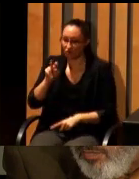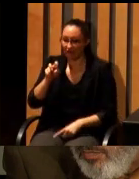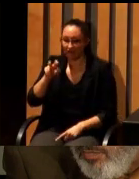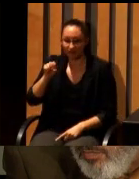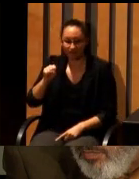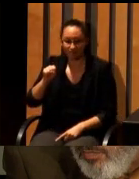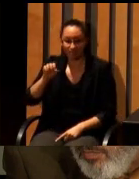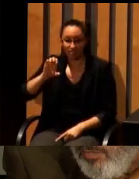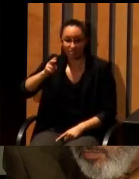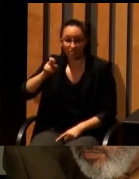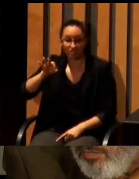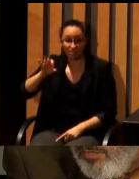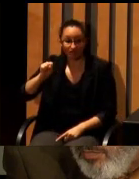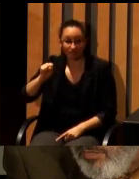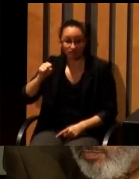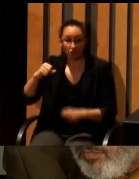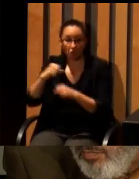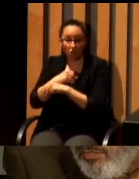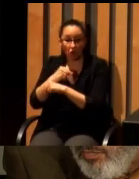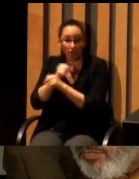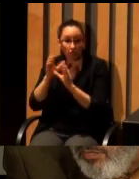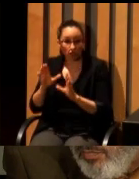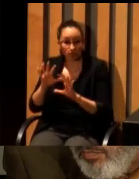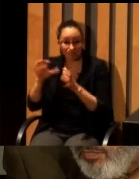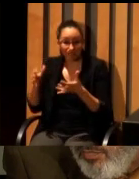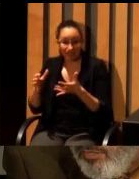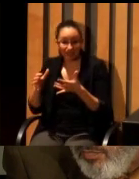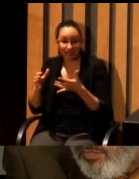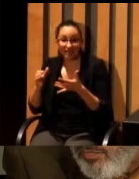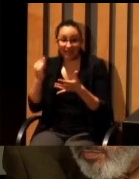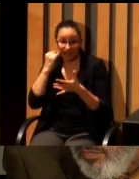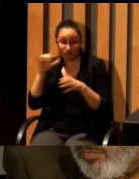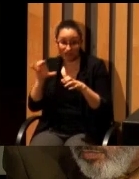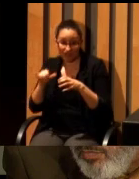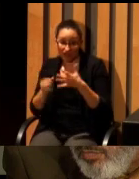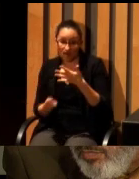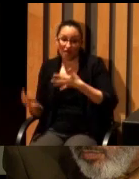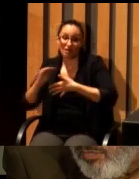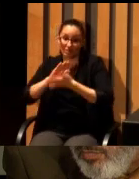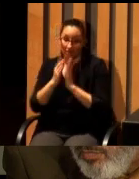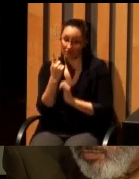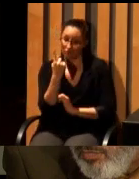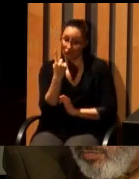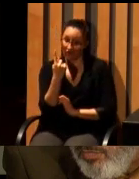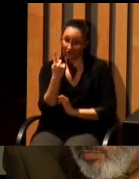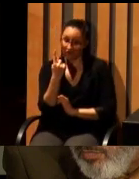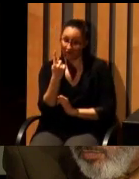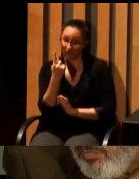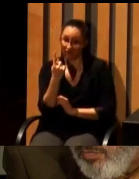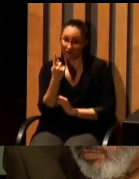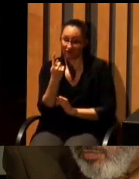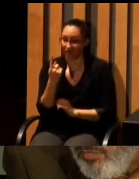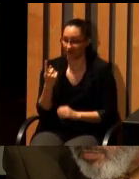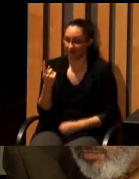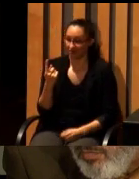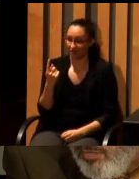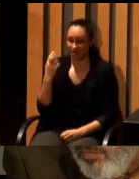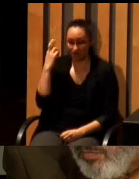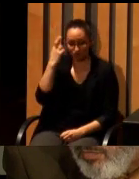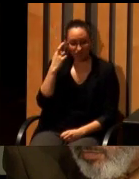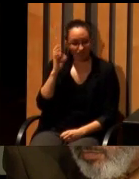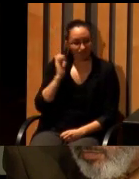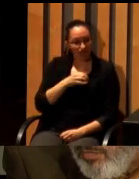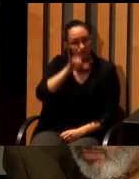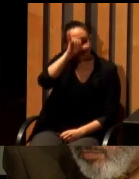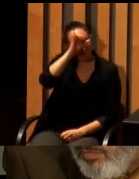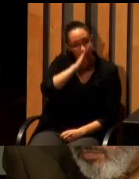those nicknames were the most common in all the land. And this seemed natural enough to me. Our Buffalo Bills played against the Kansas